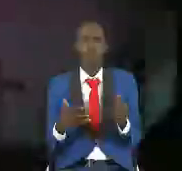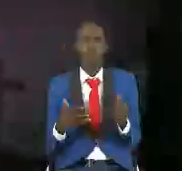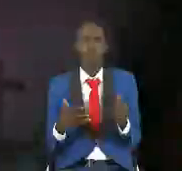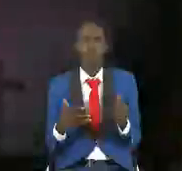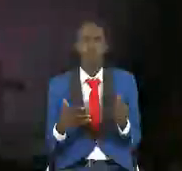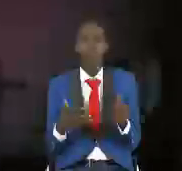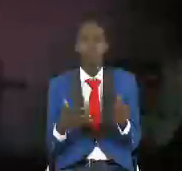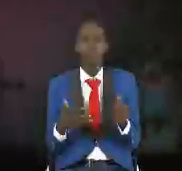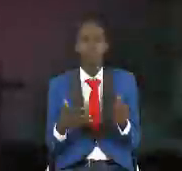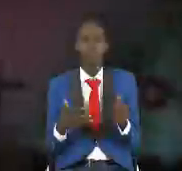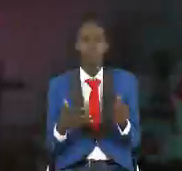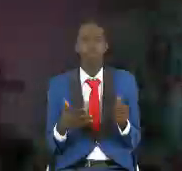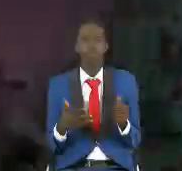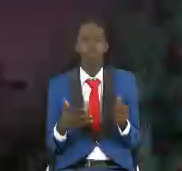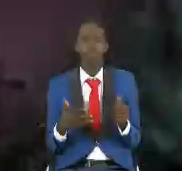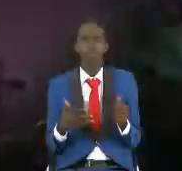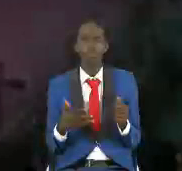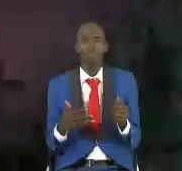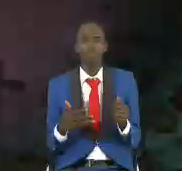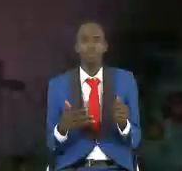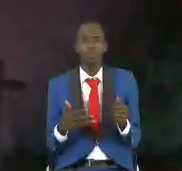the basket in front of you.